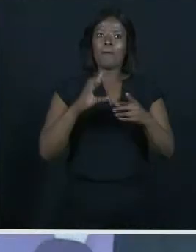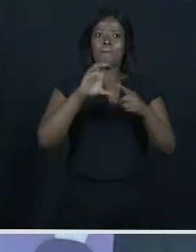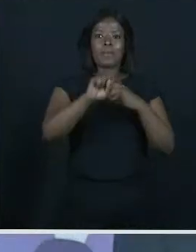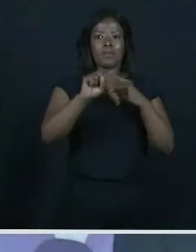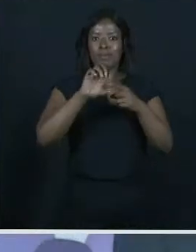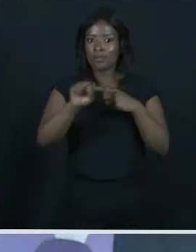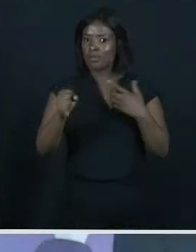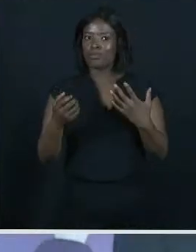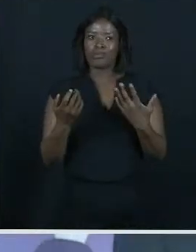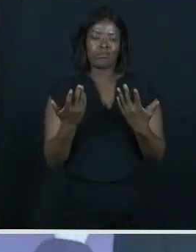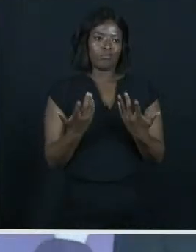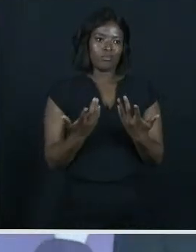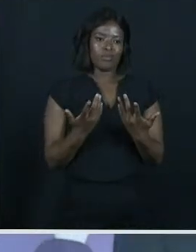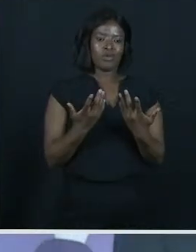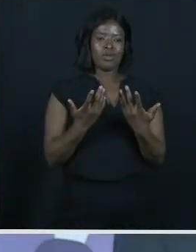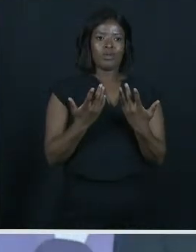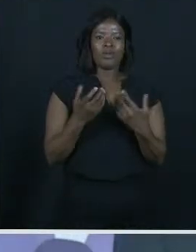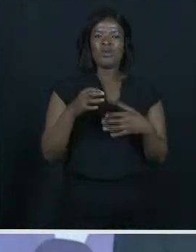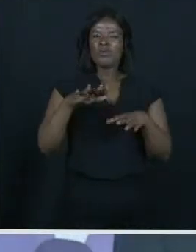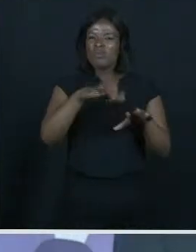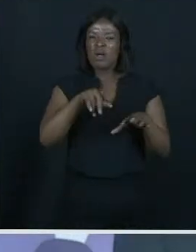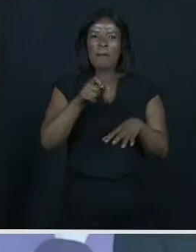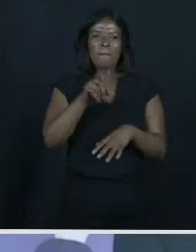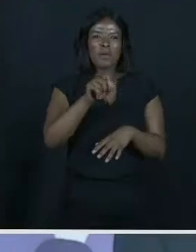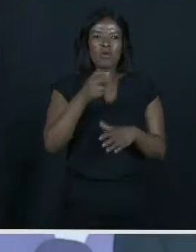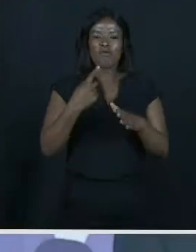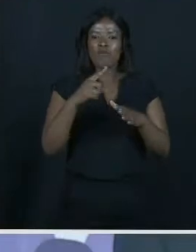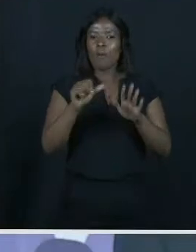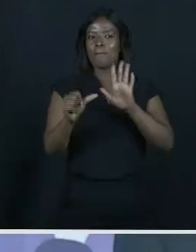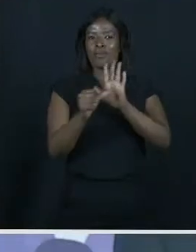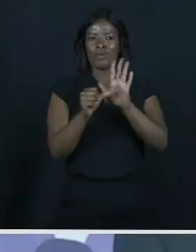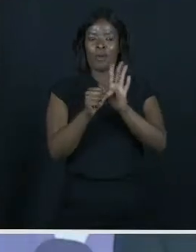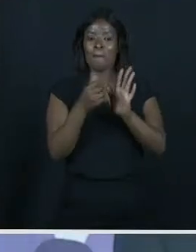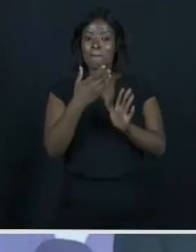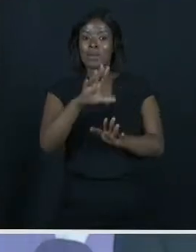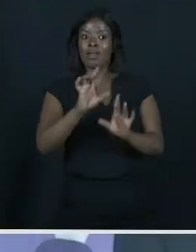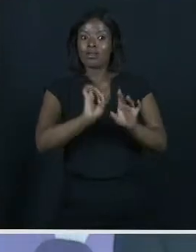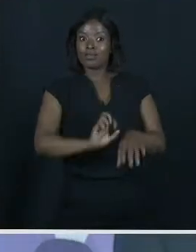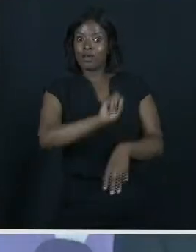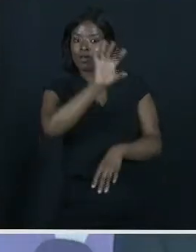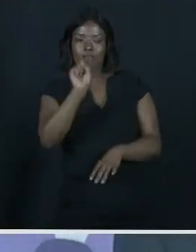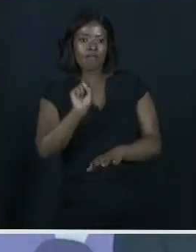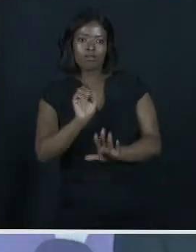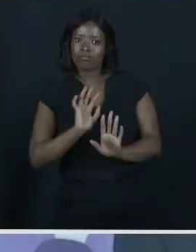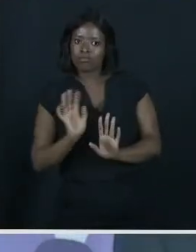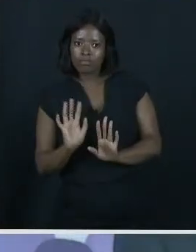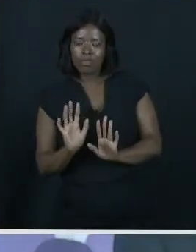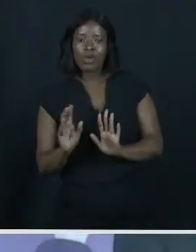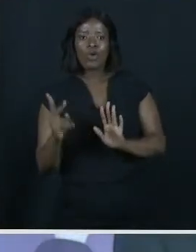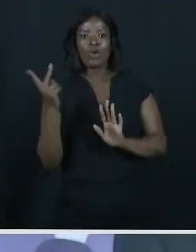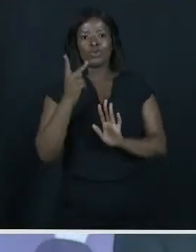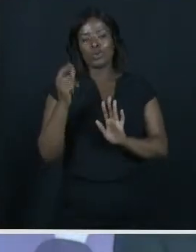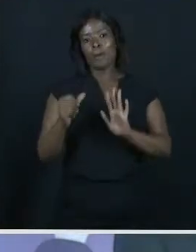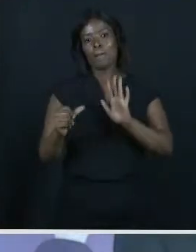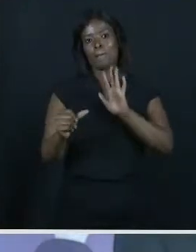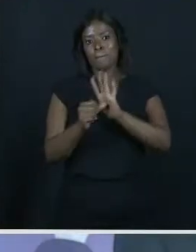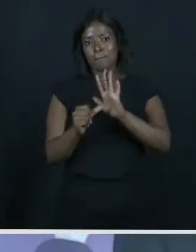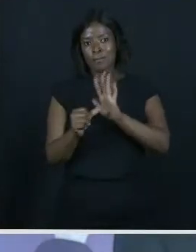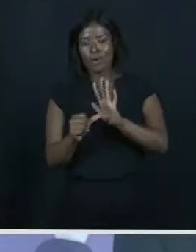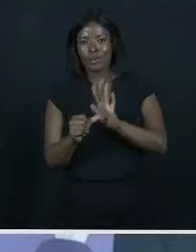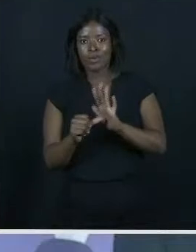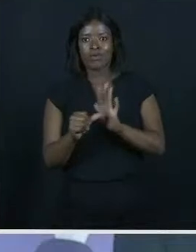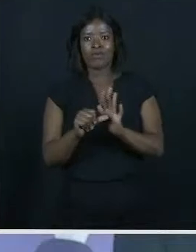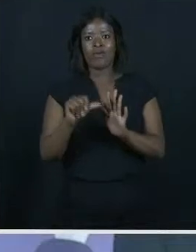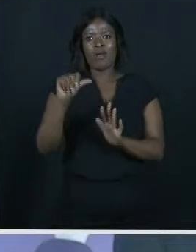including the rest of us in the region. So this was not only important from a South African perspective, it's also important from a